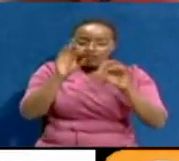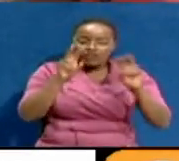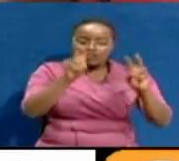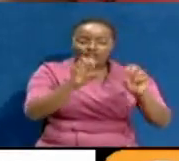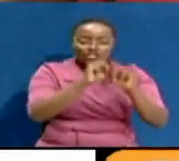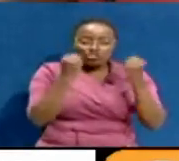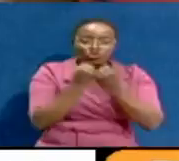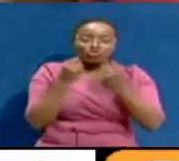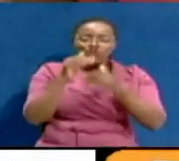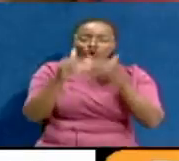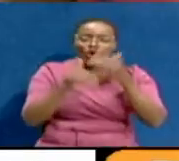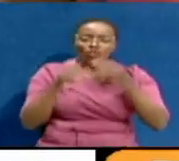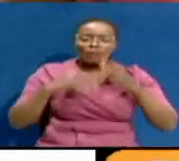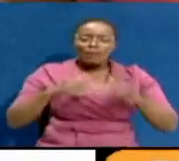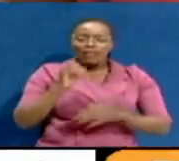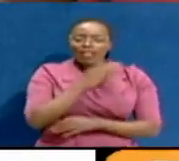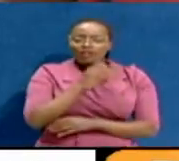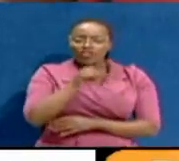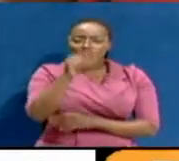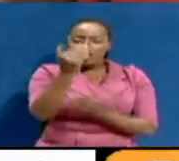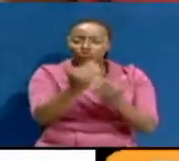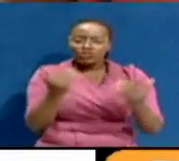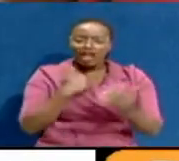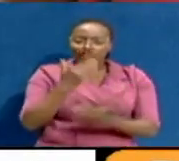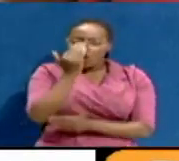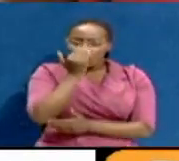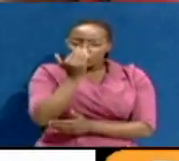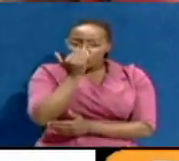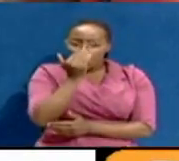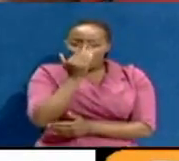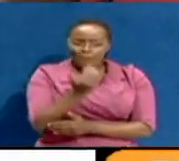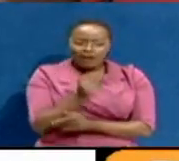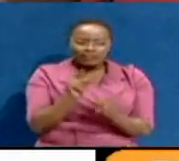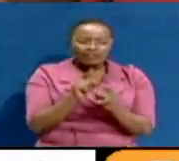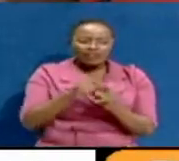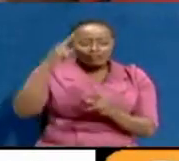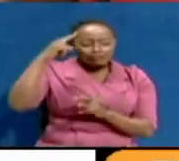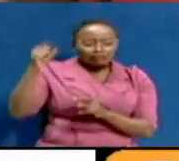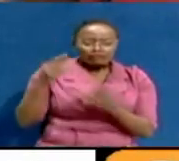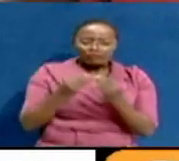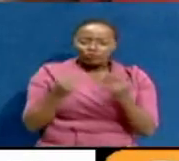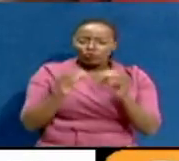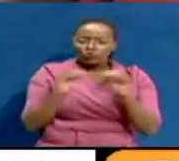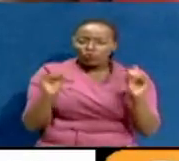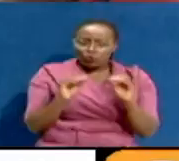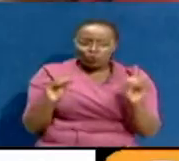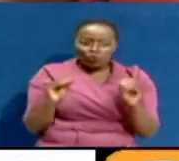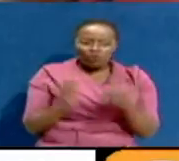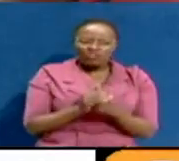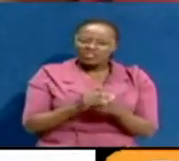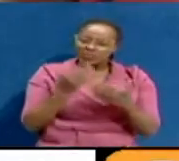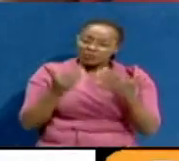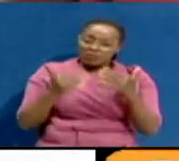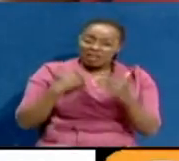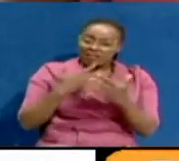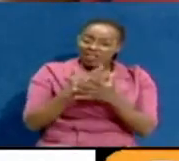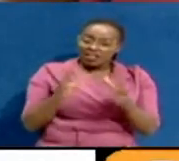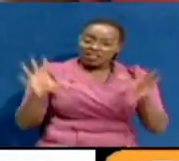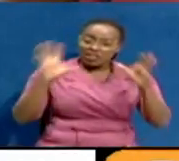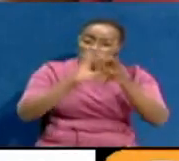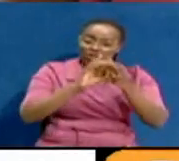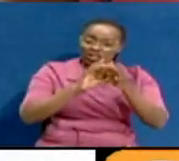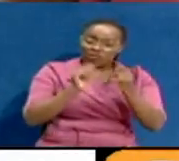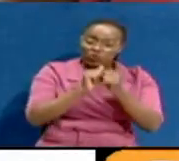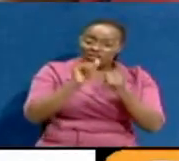check social media, everyone's complaining that their kids have this flu it's stubborn. It's not going away anytime soon. Could there be any link with